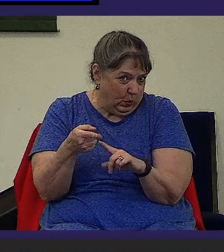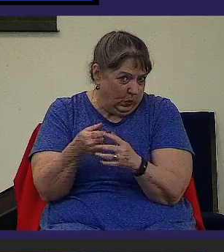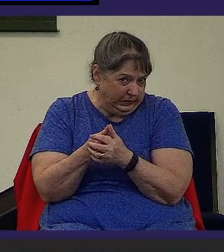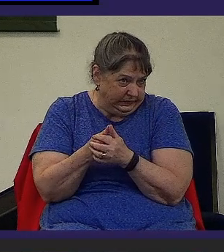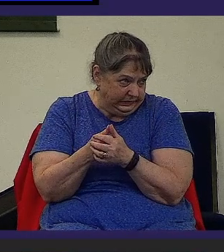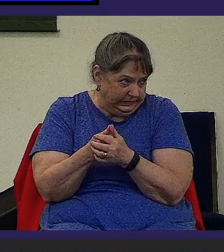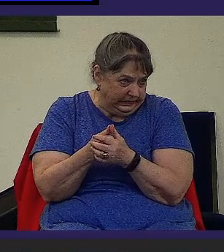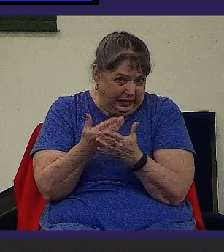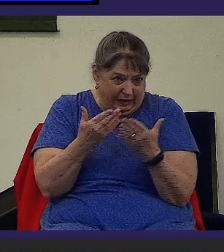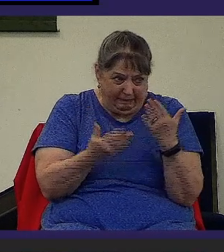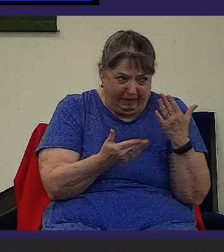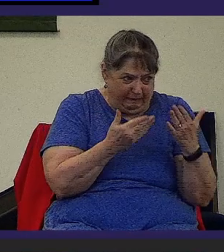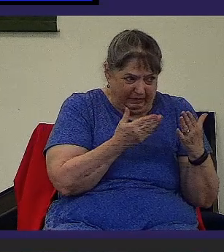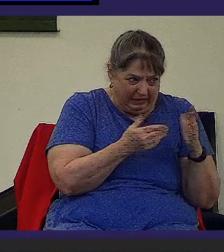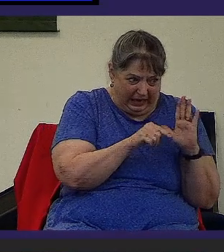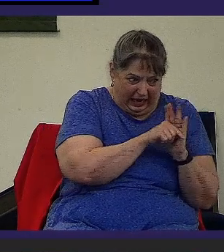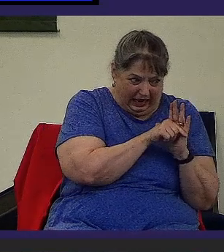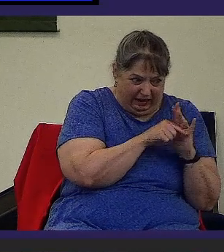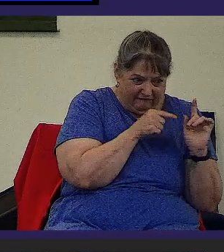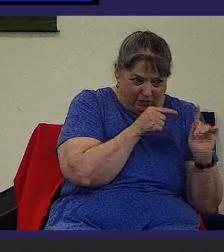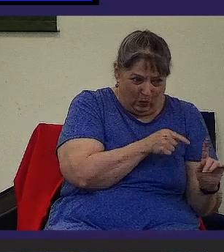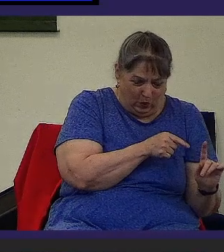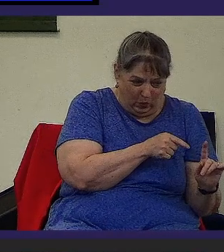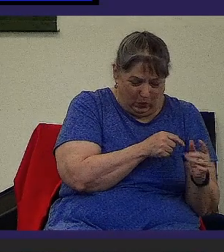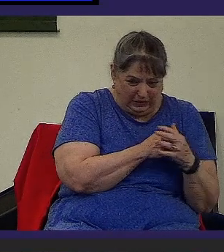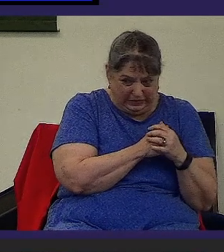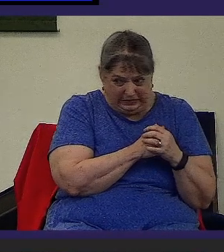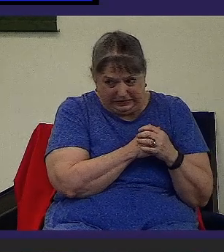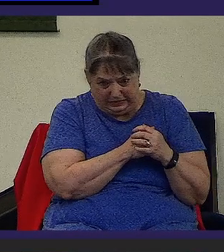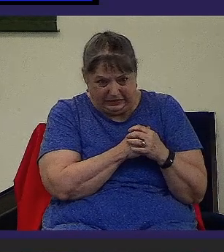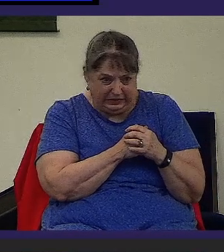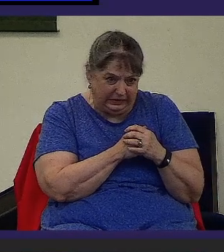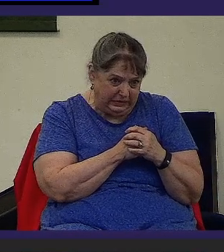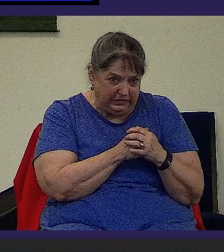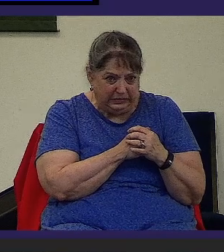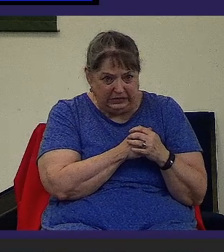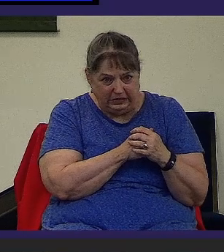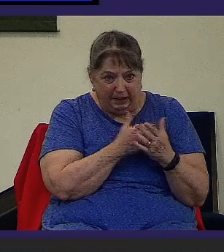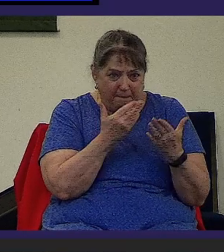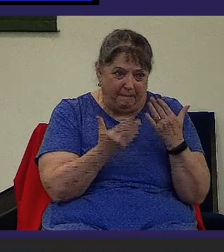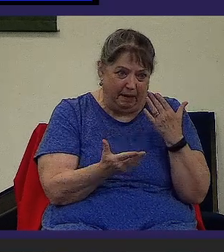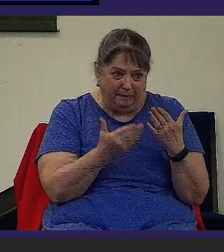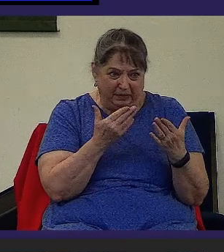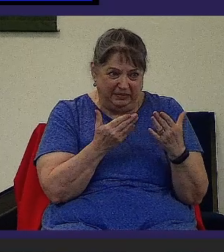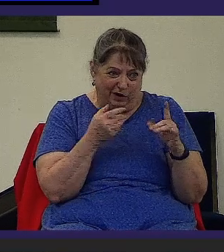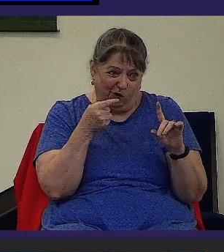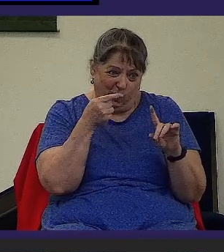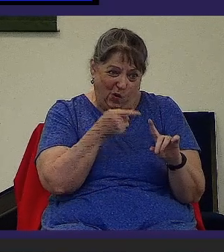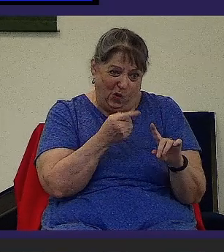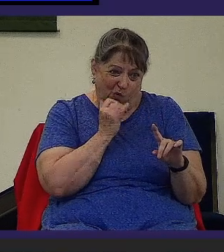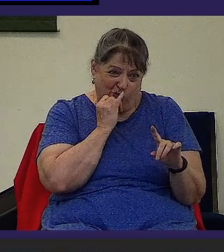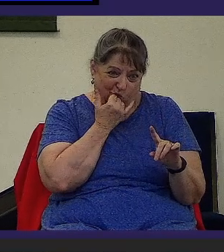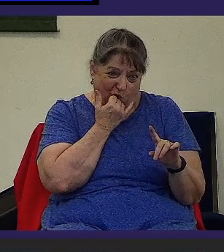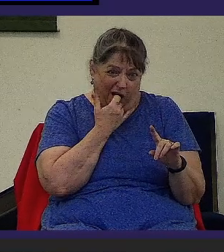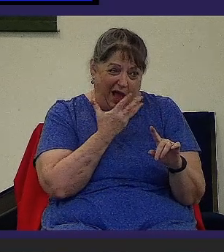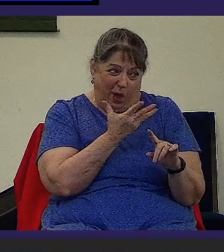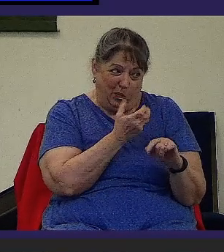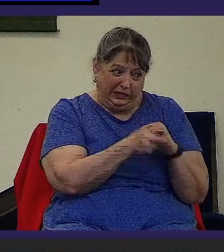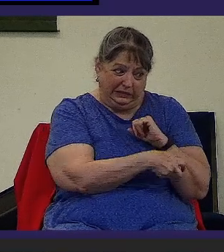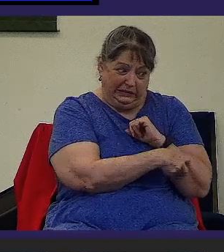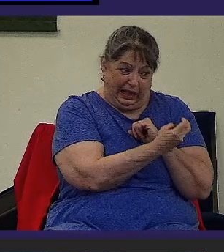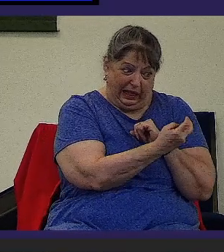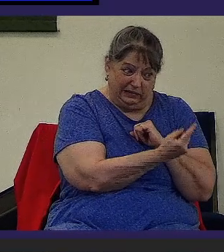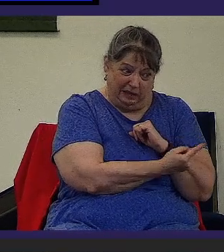wise goals medical in nature relational in nature criminal in nature that can